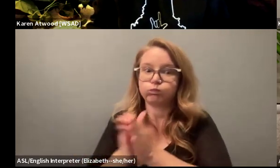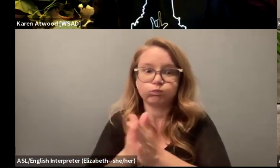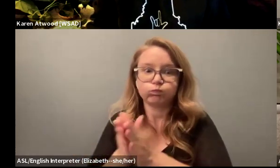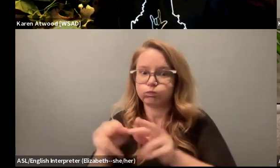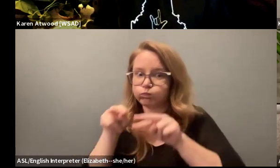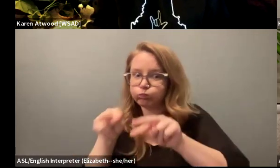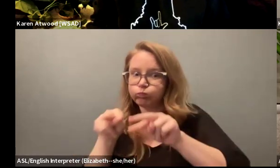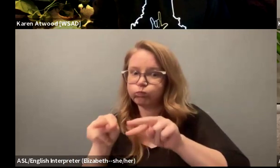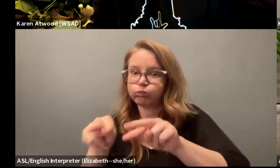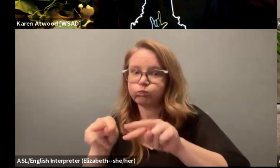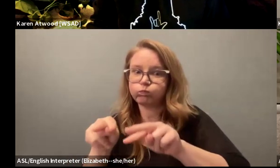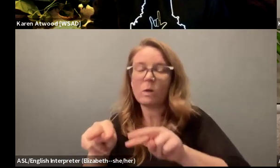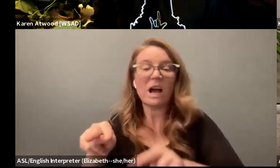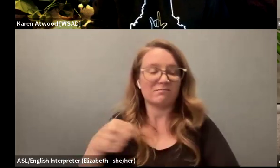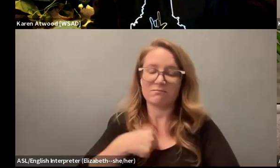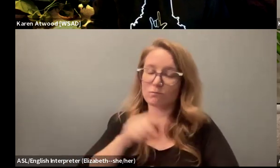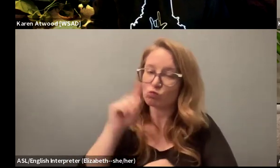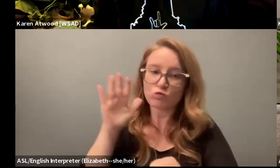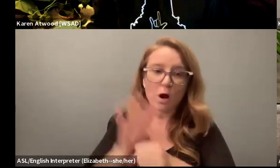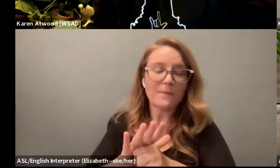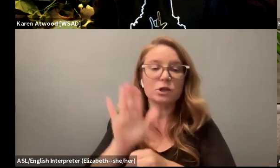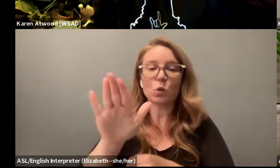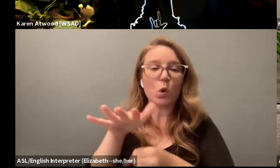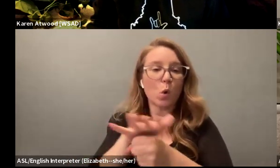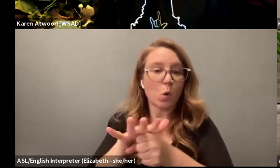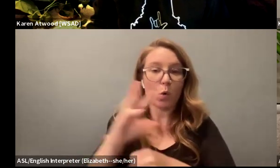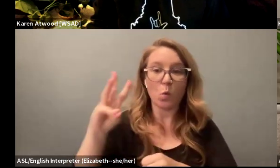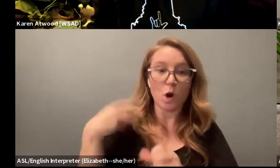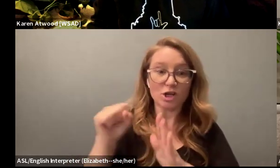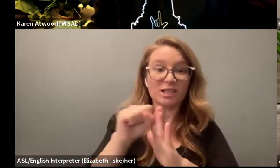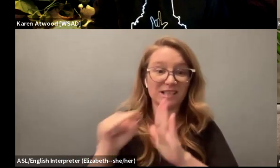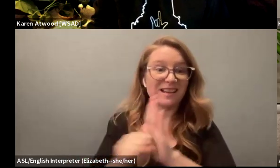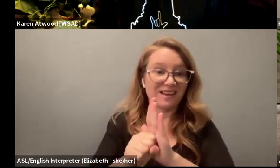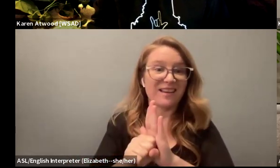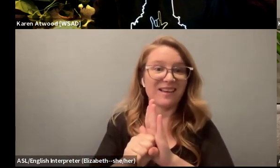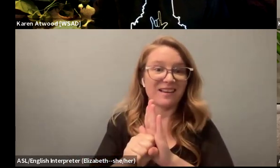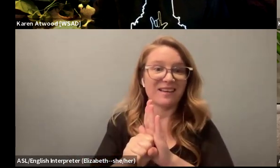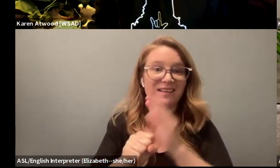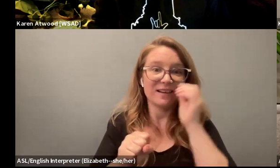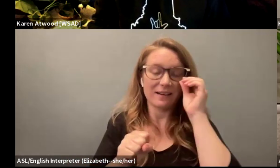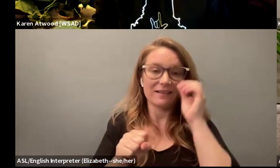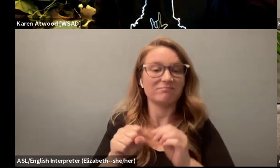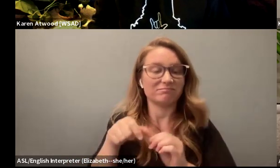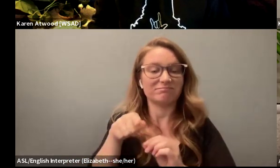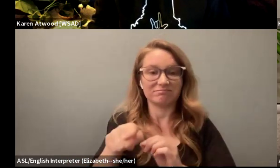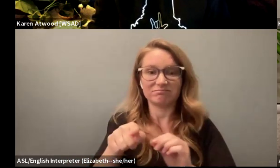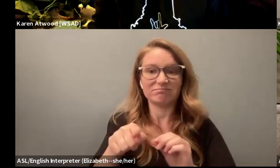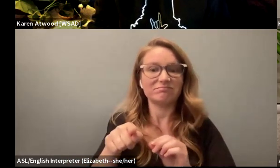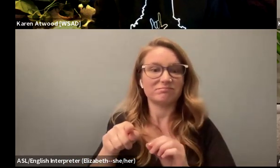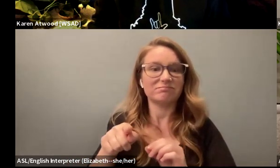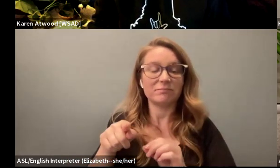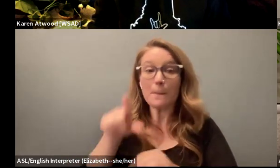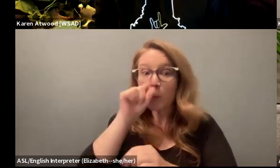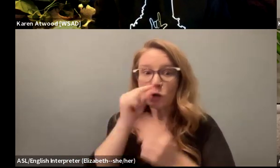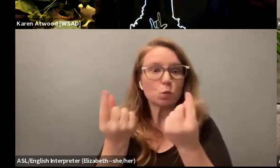watching. And I can guarantee your local Washington state goes out and swabs